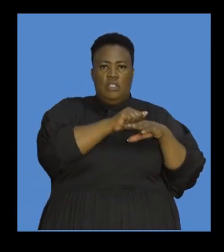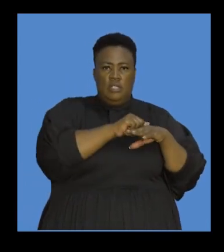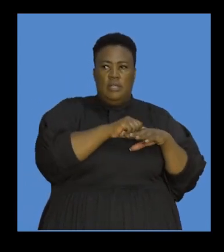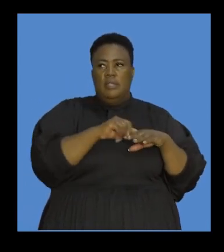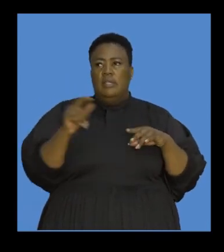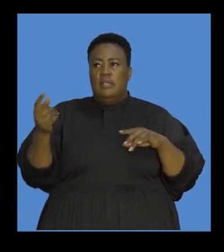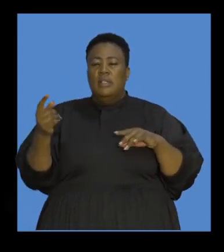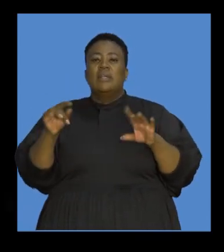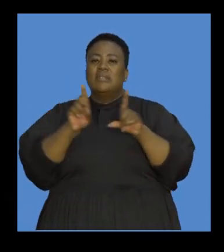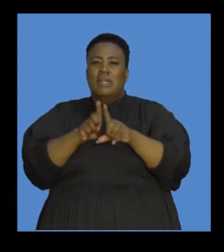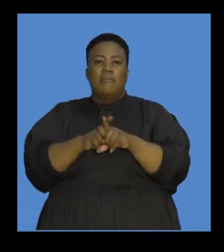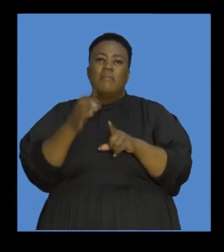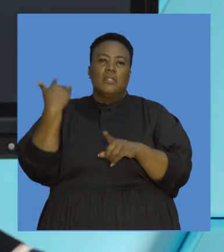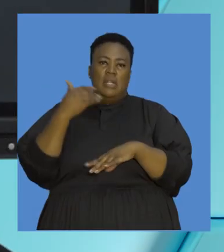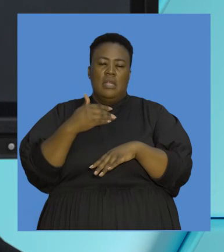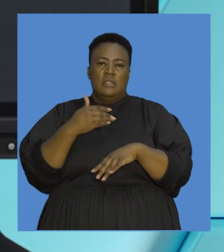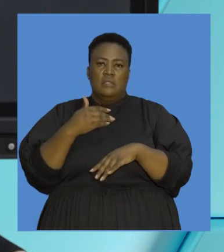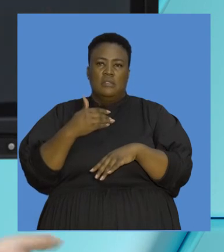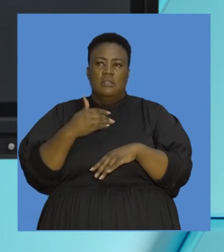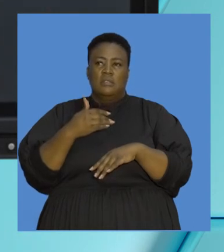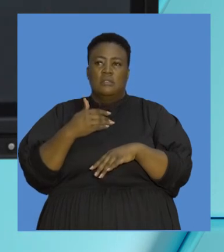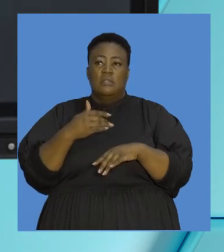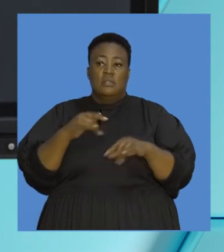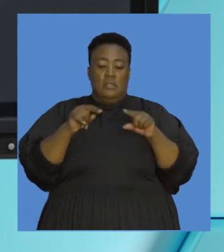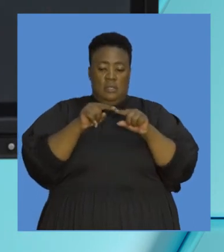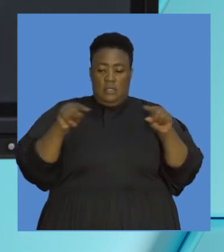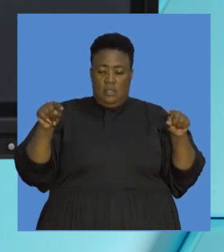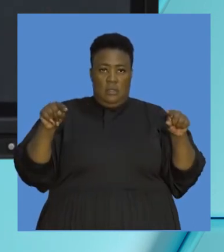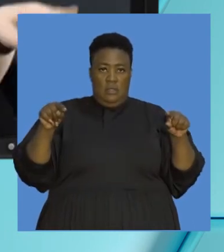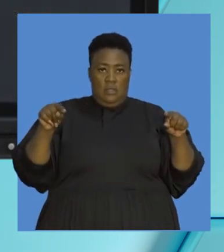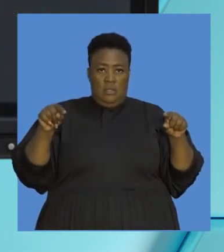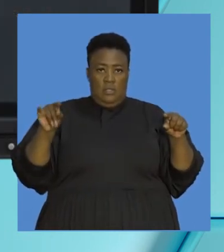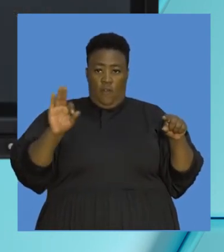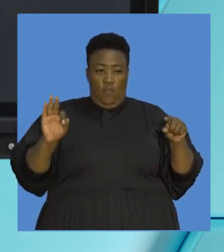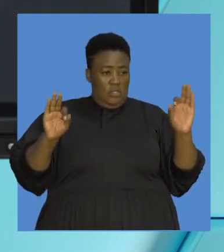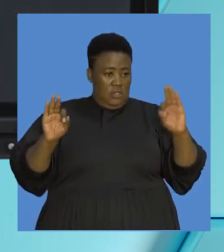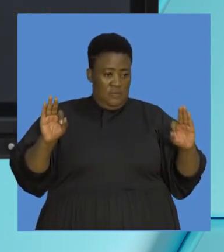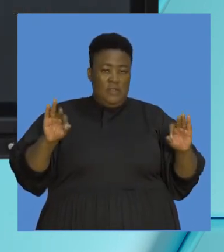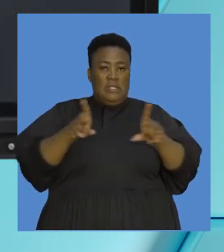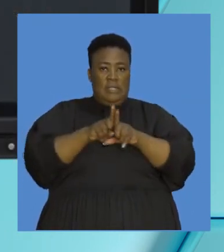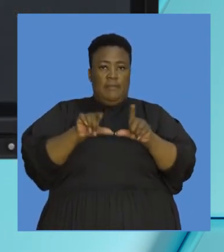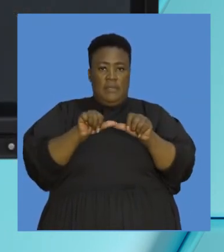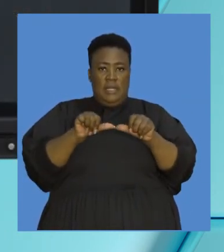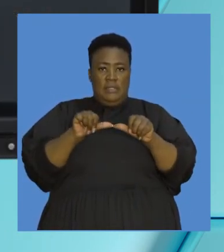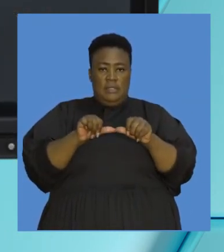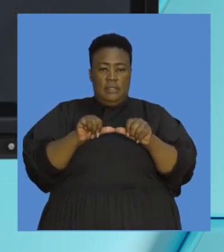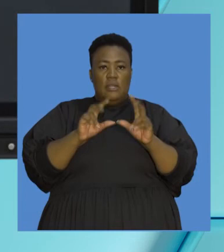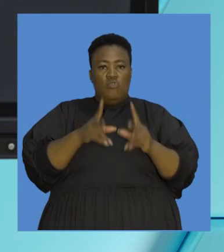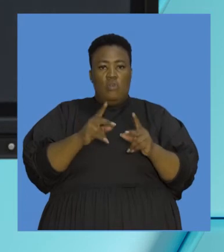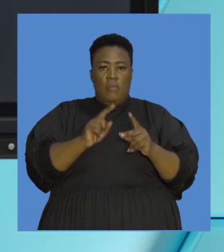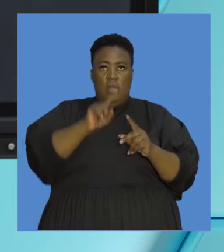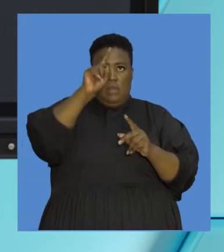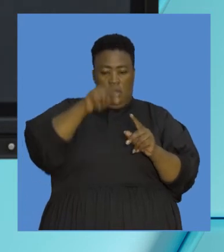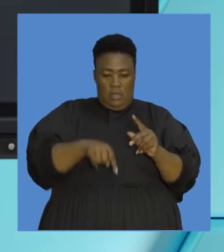What are we looking for? Same as the last one. The horizontal forces are the same size, and the normal force